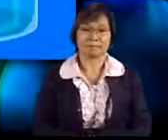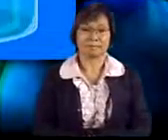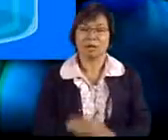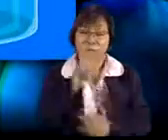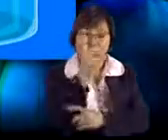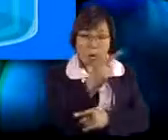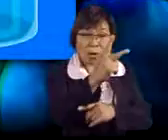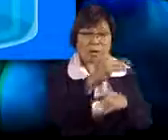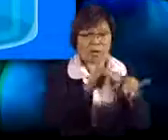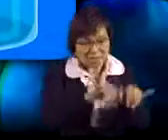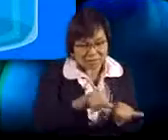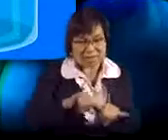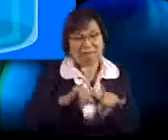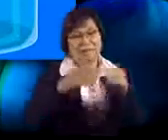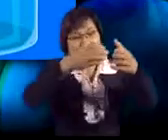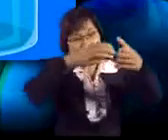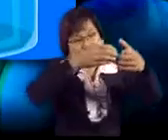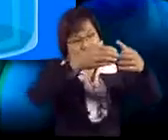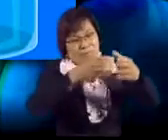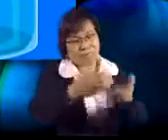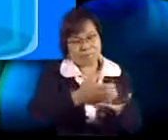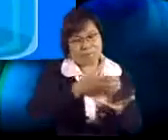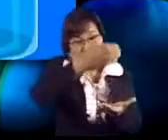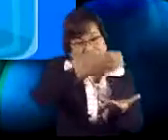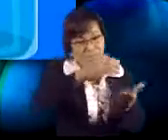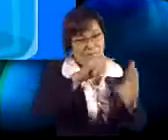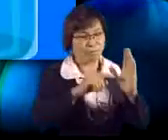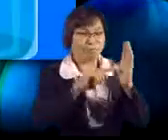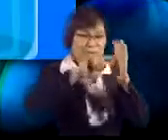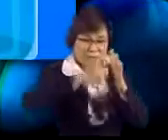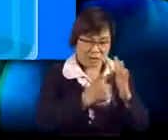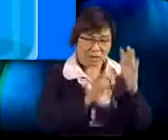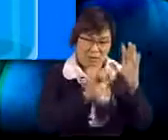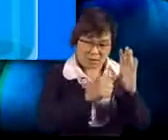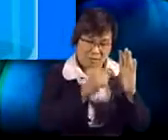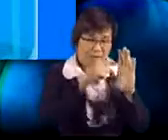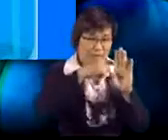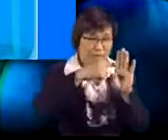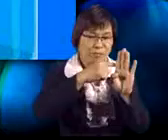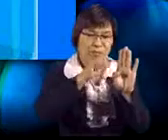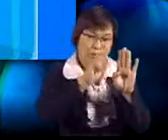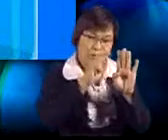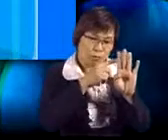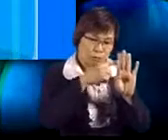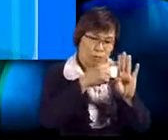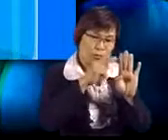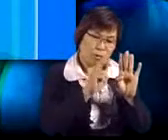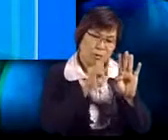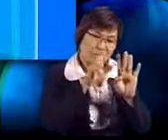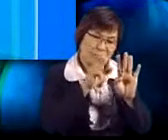Look at the scale at this beaker. Start with 10, 20,